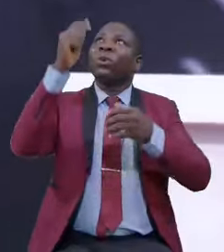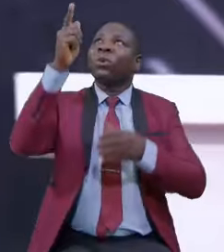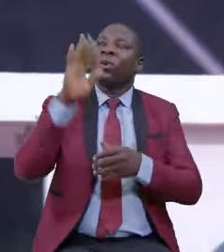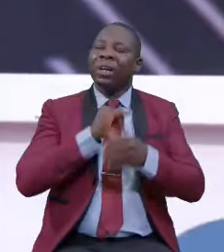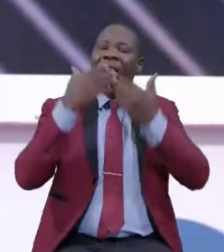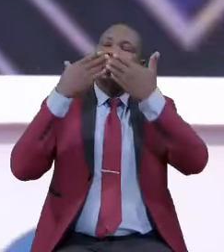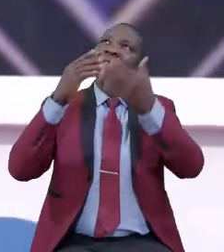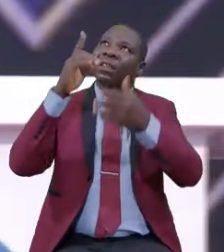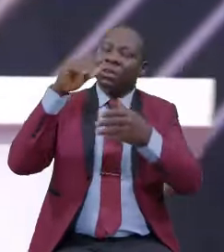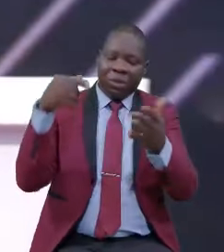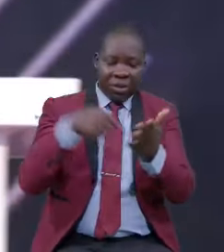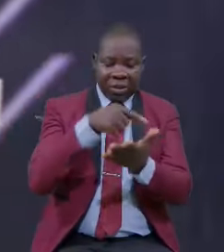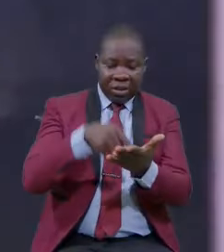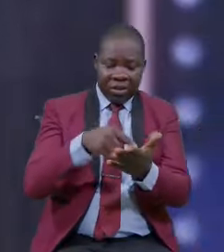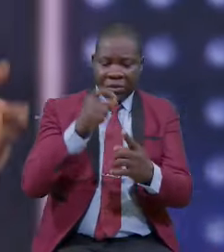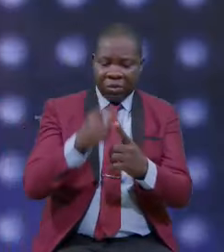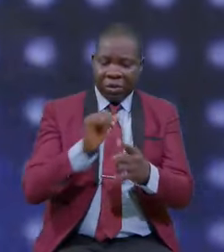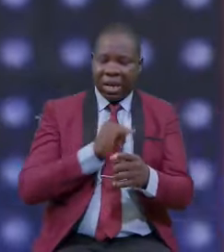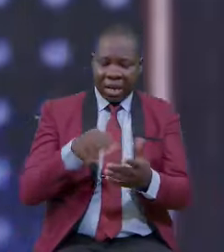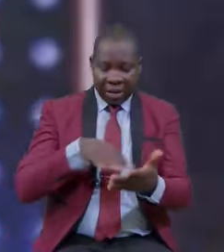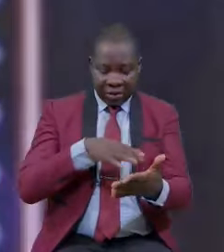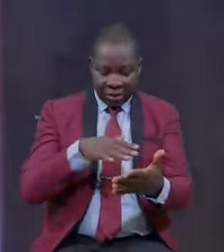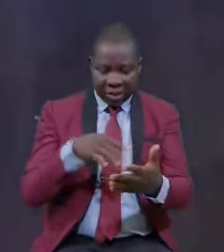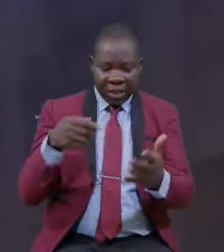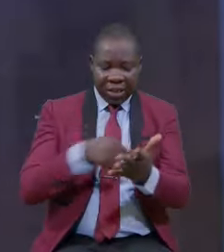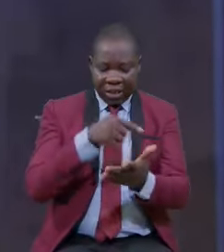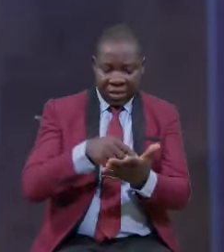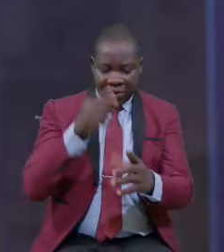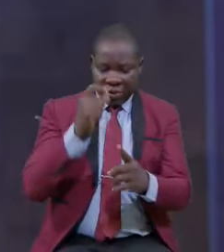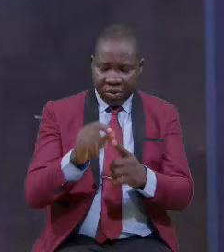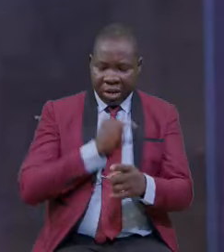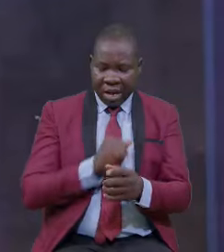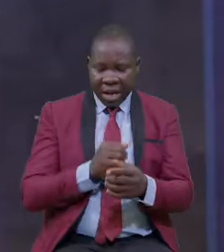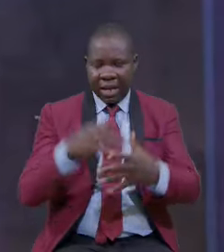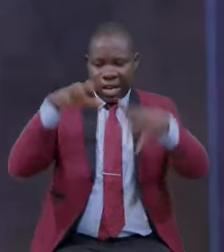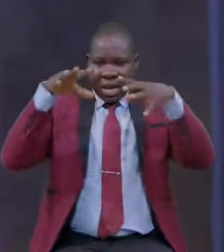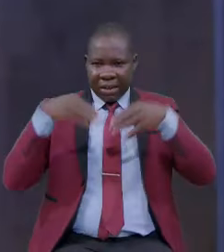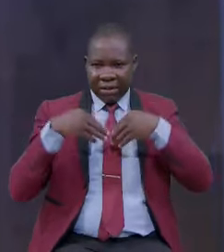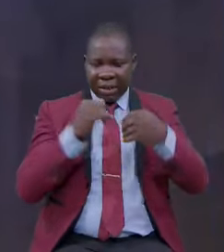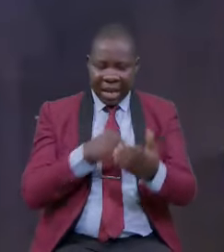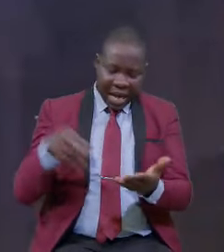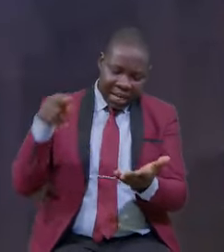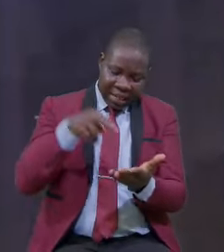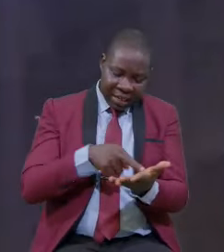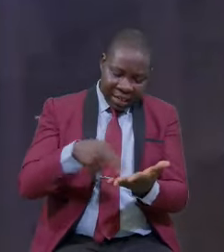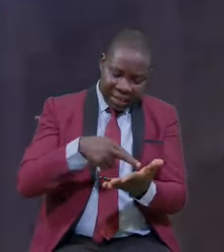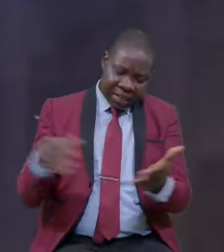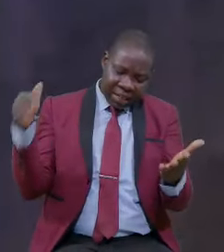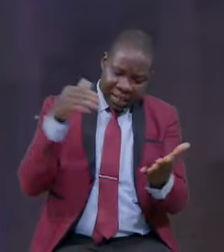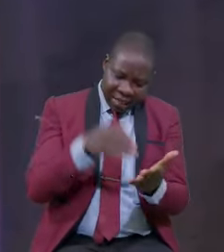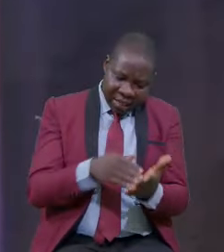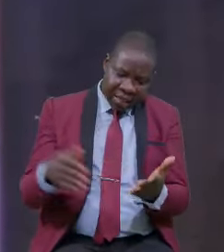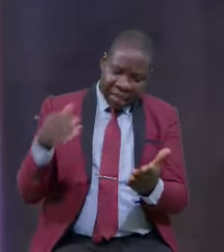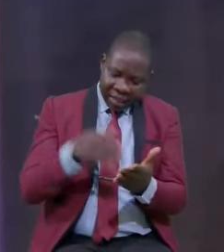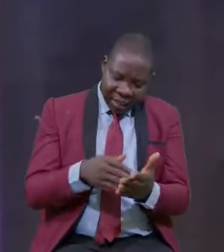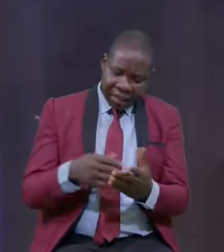this word I accept, this word I research and read again, this word I conform to it, and